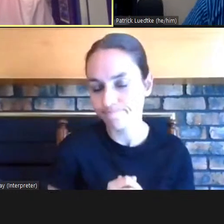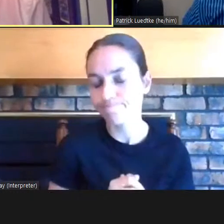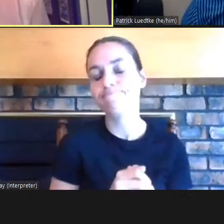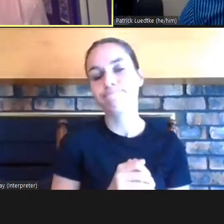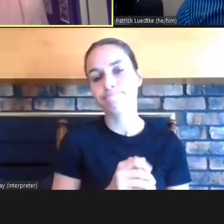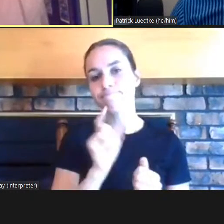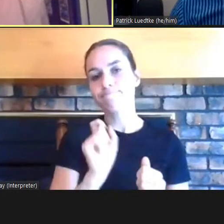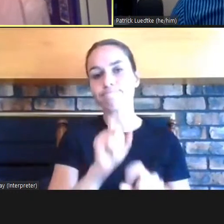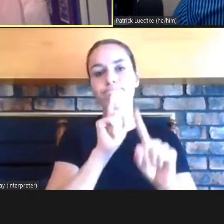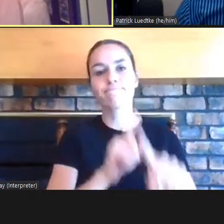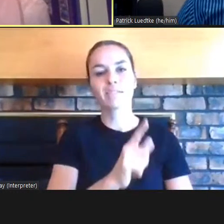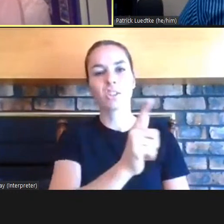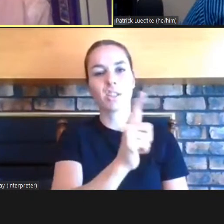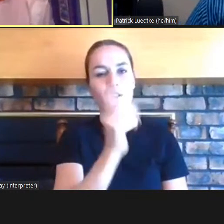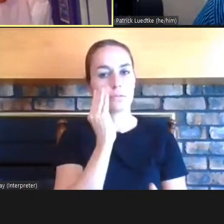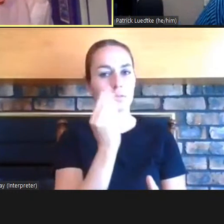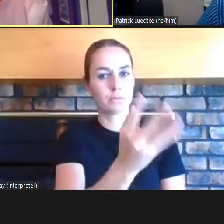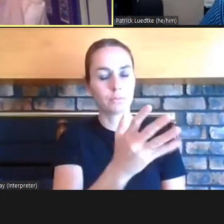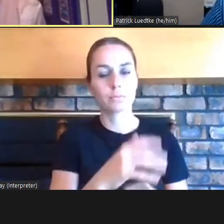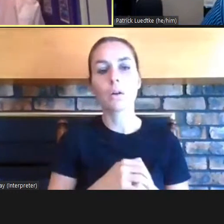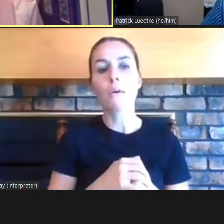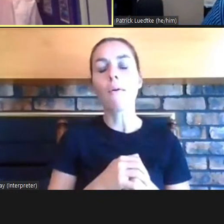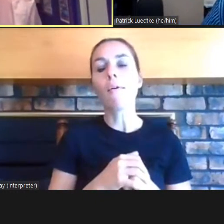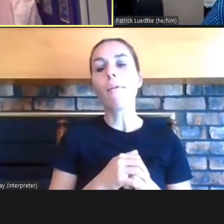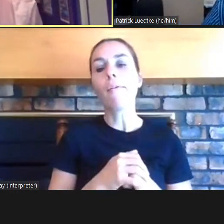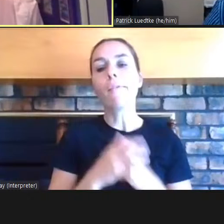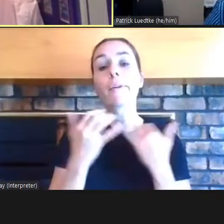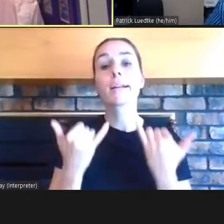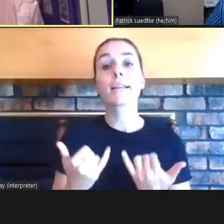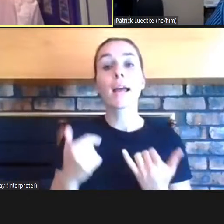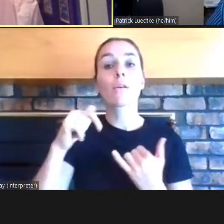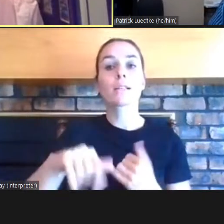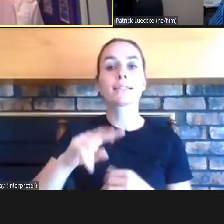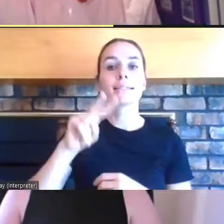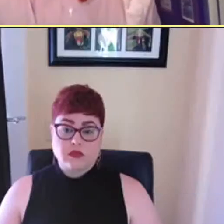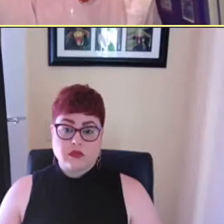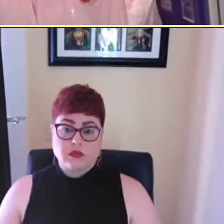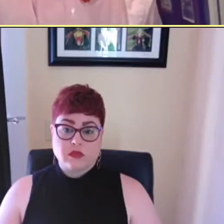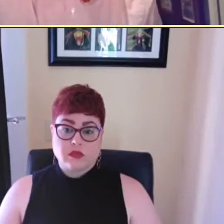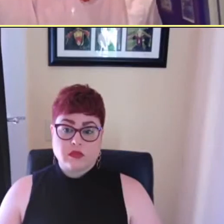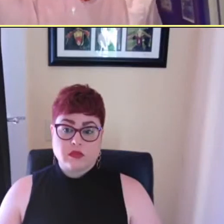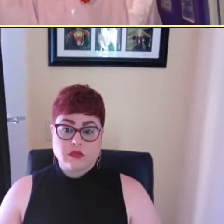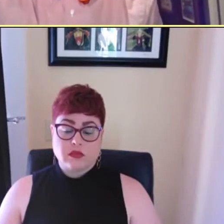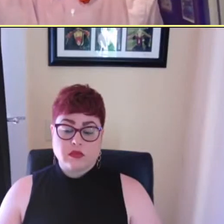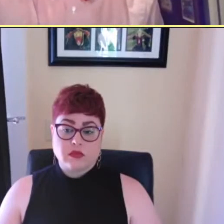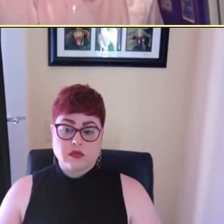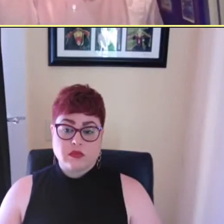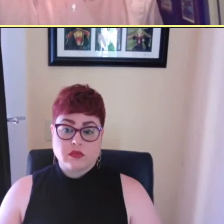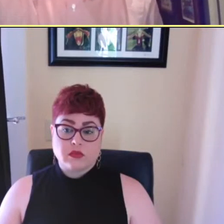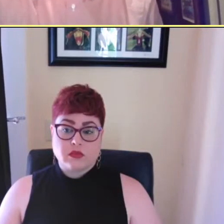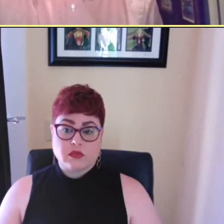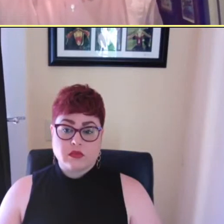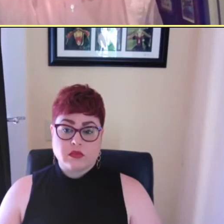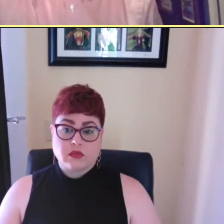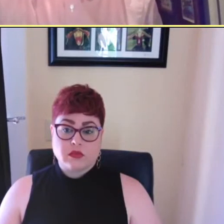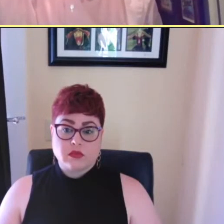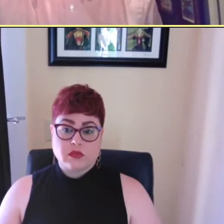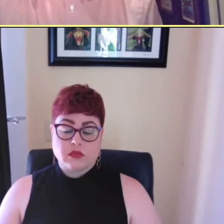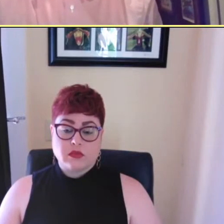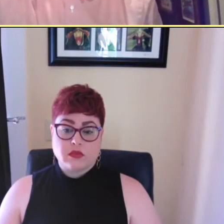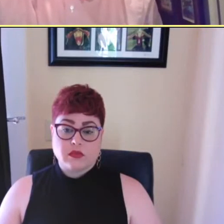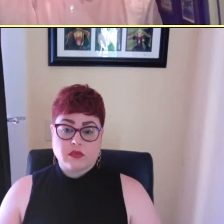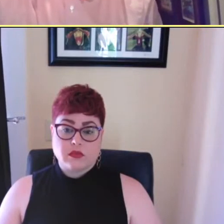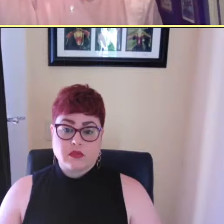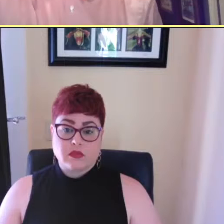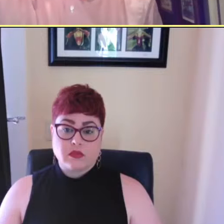on, so we're currently in the second part of tier 3. And so we have a few